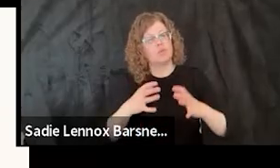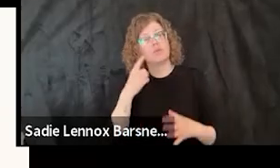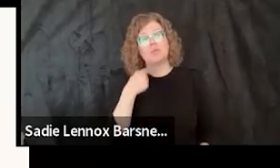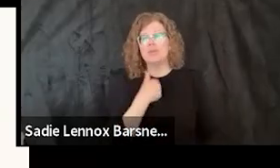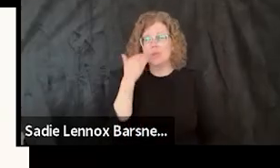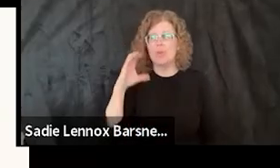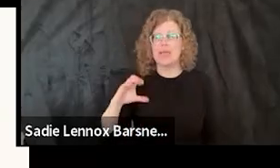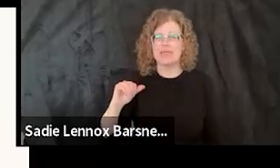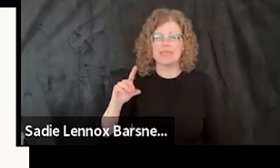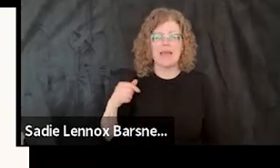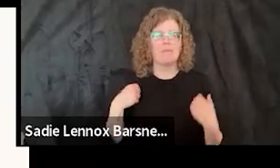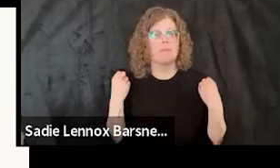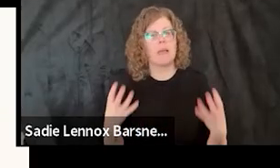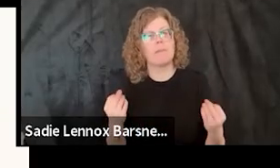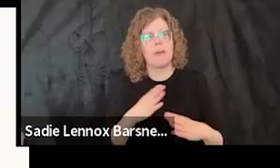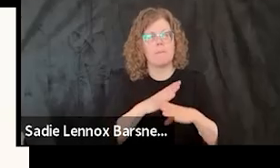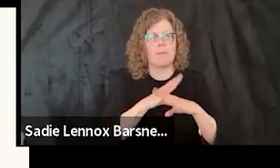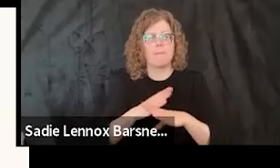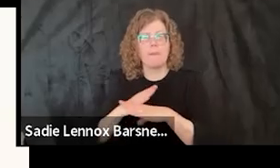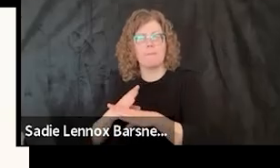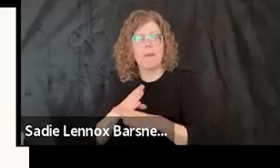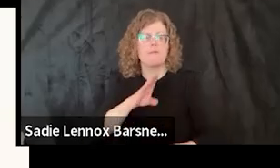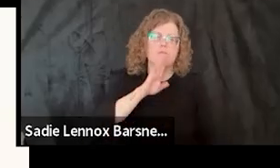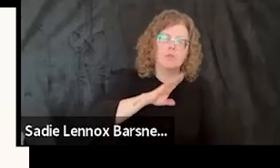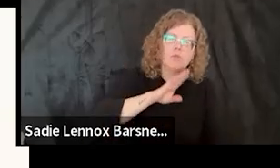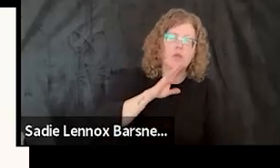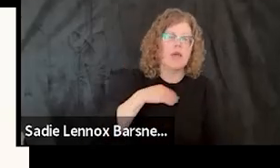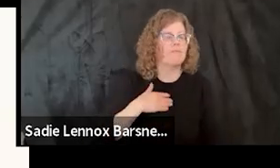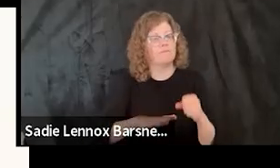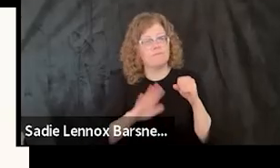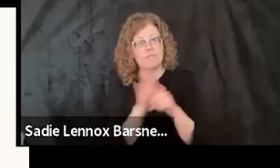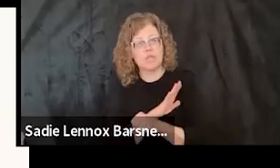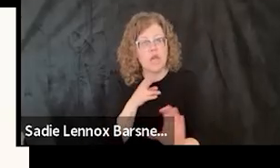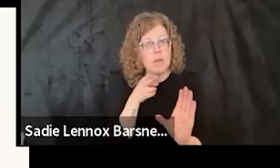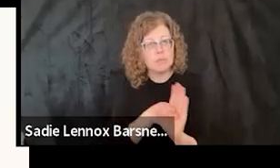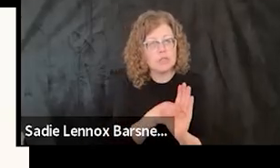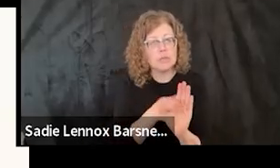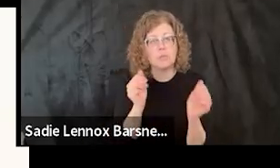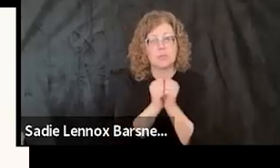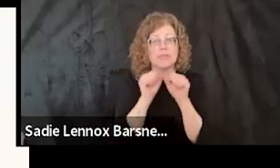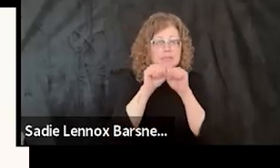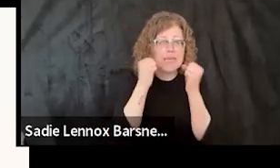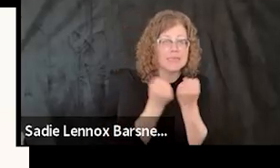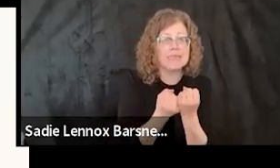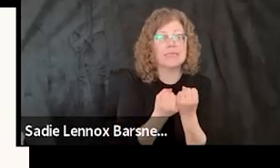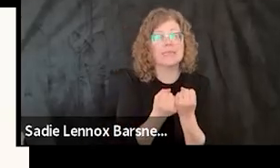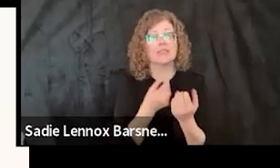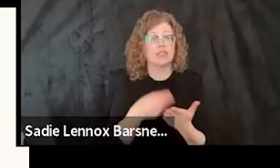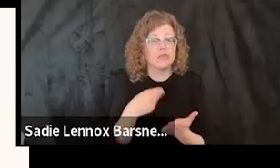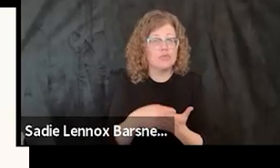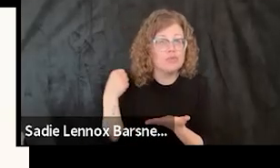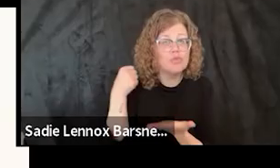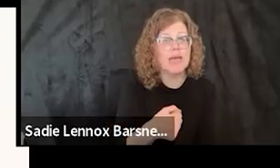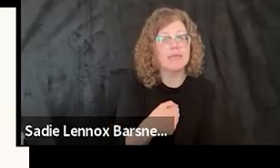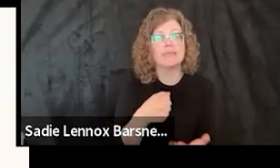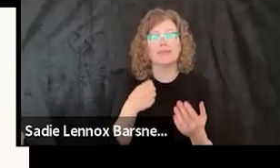access and full participation in our society, sector, and in granting, which have historically disadvantaged some groups over others.